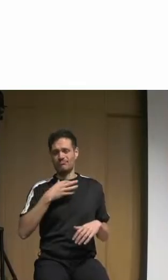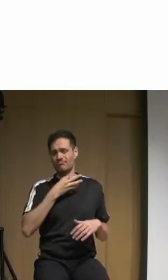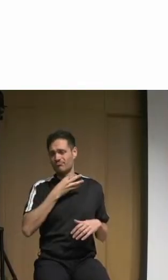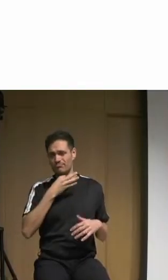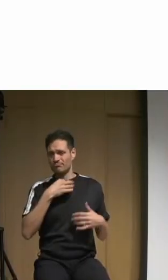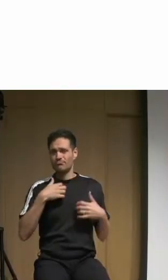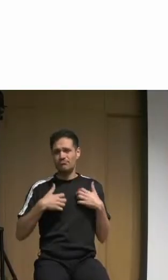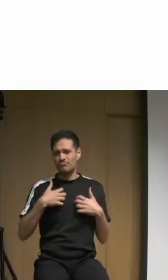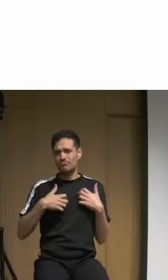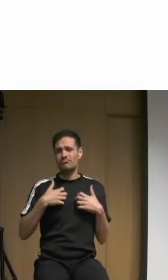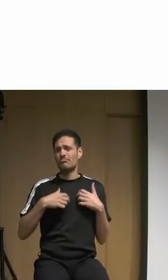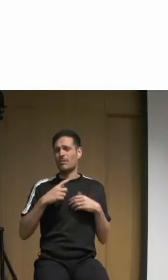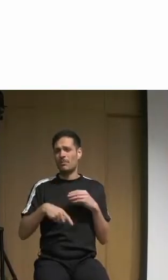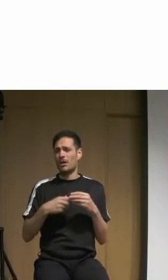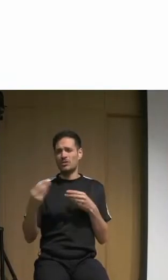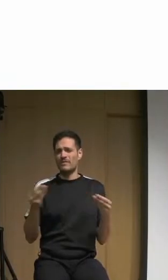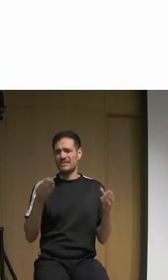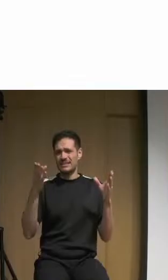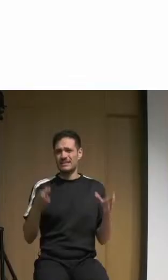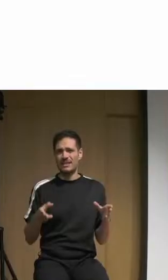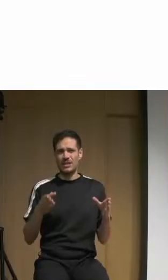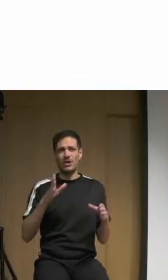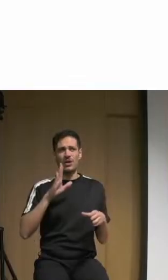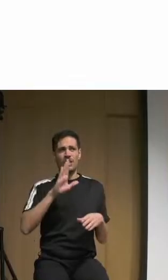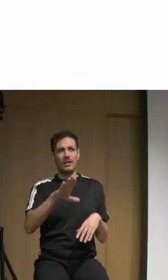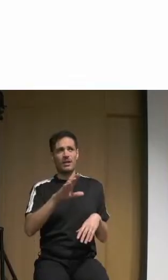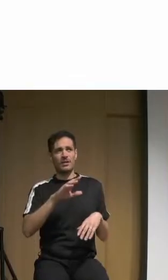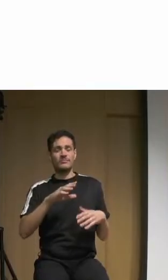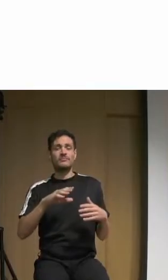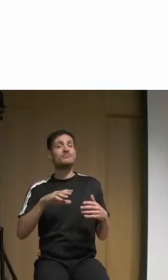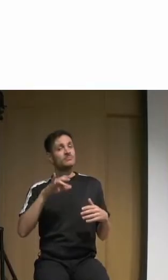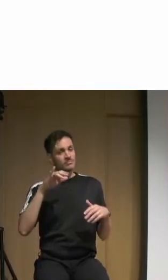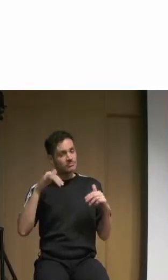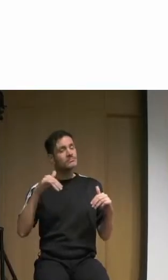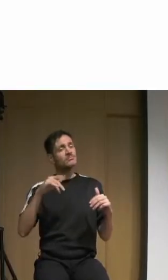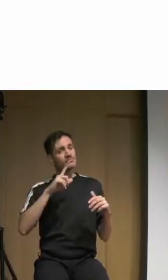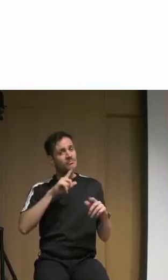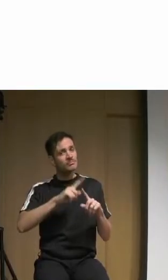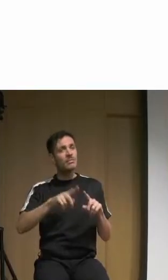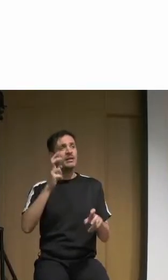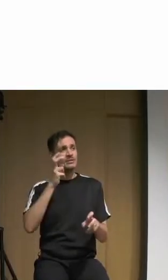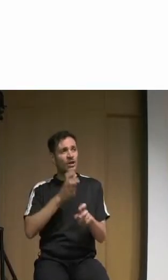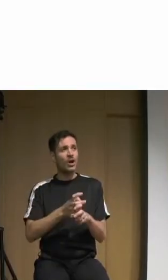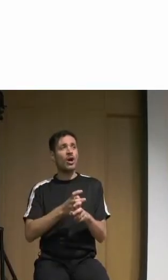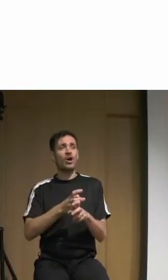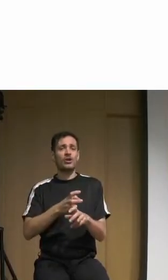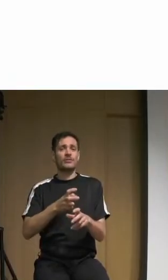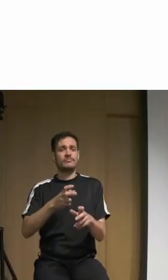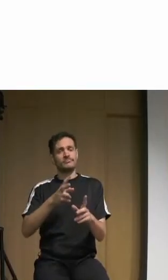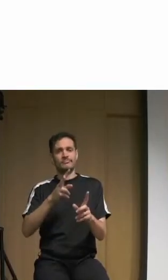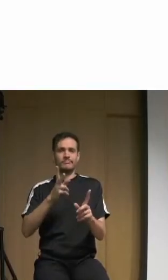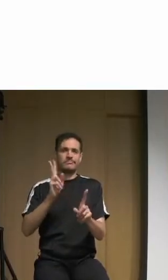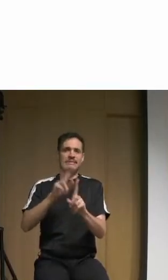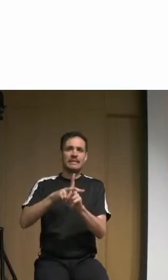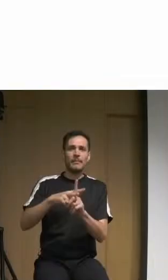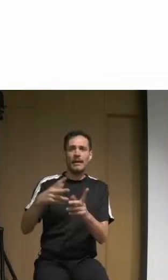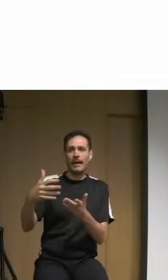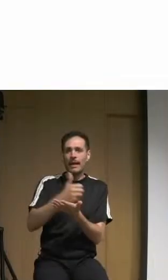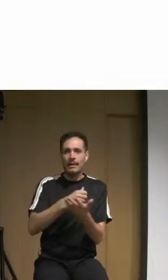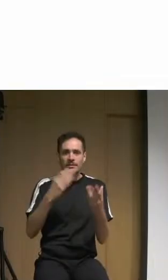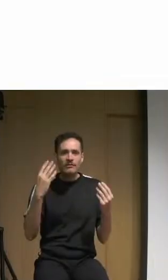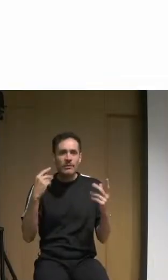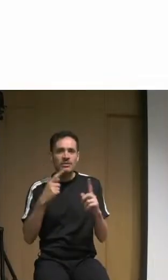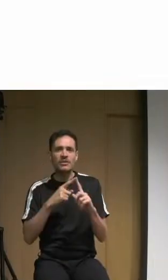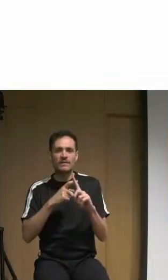means. I think the person had a difficult task of gathering information from multiple groups, and at